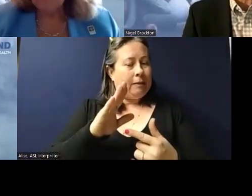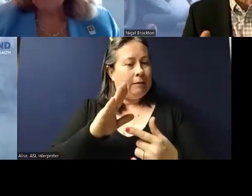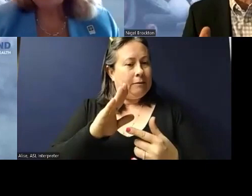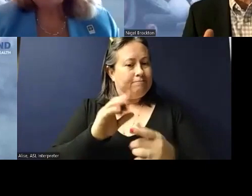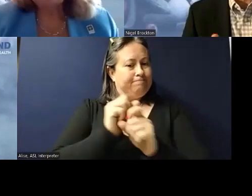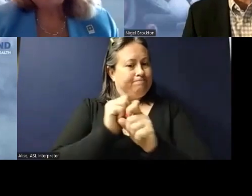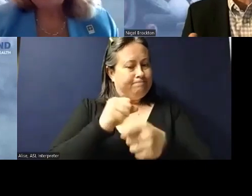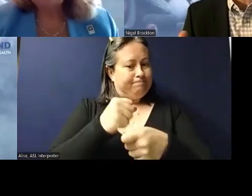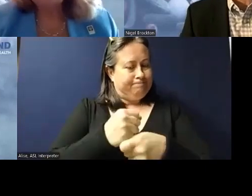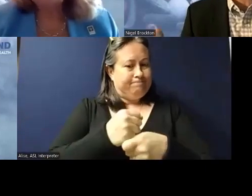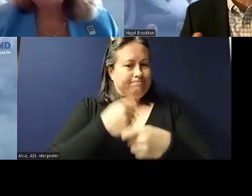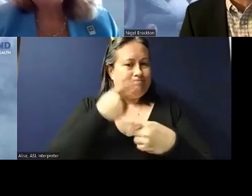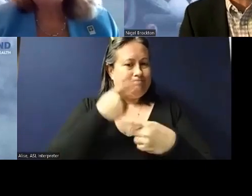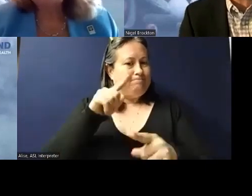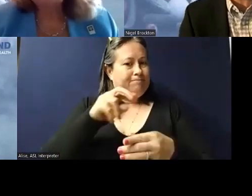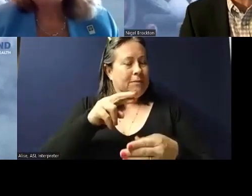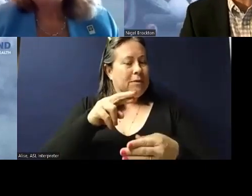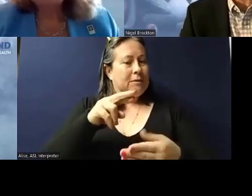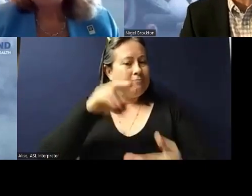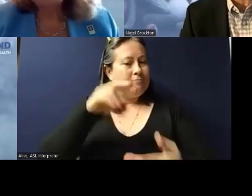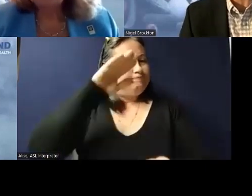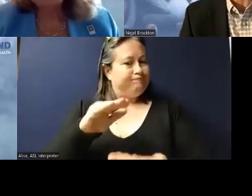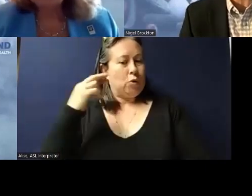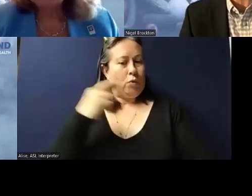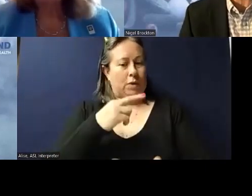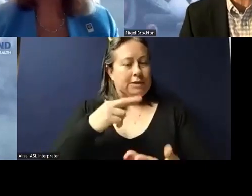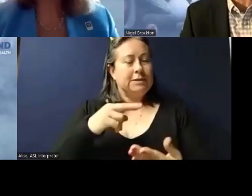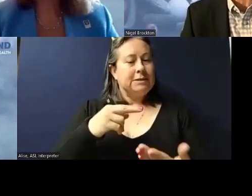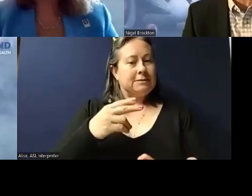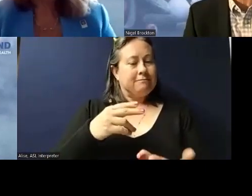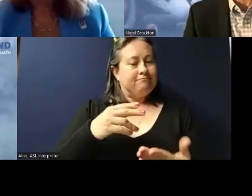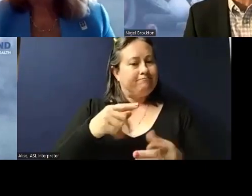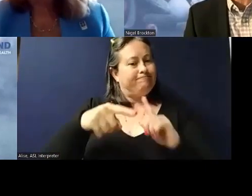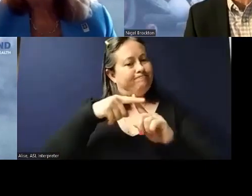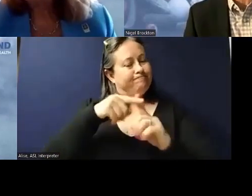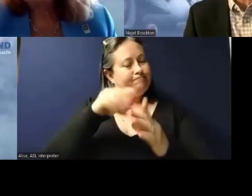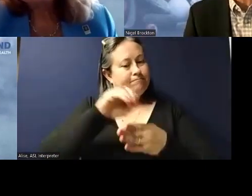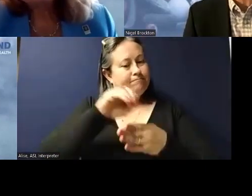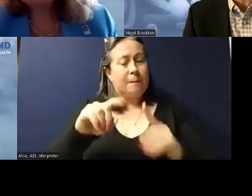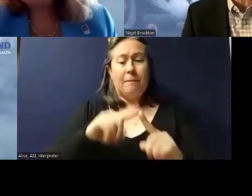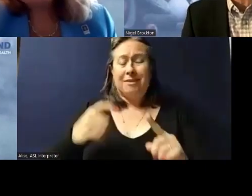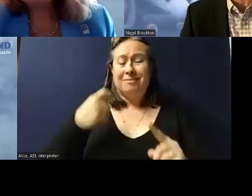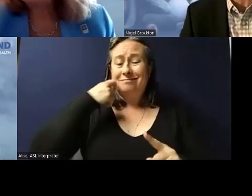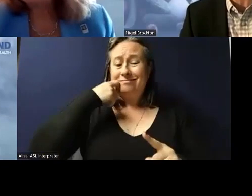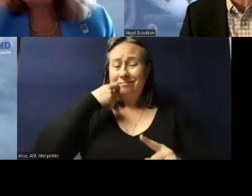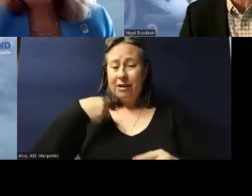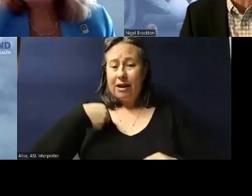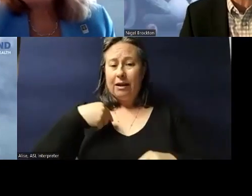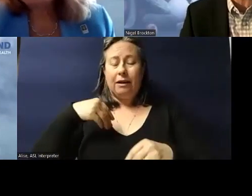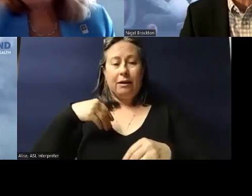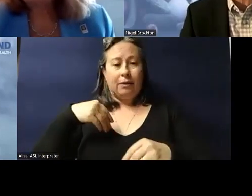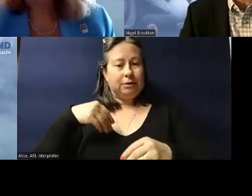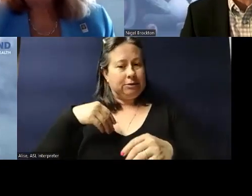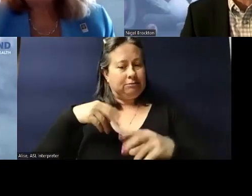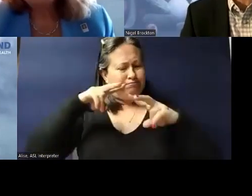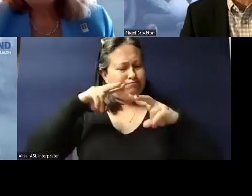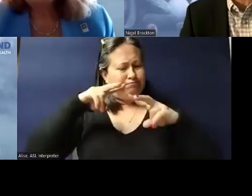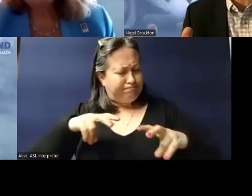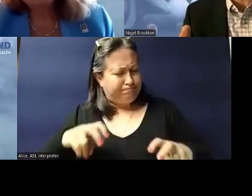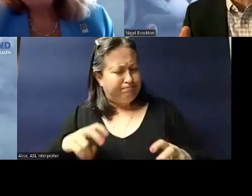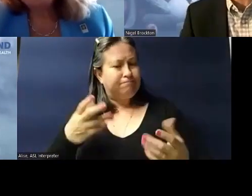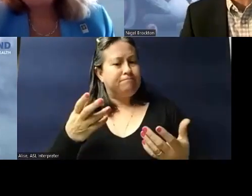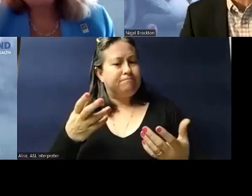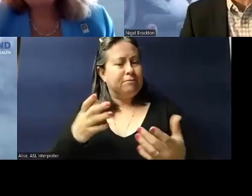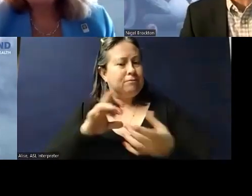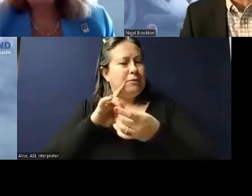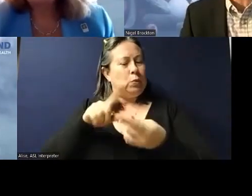outcomes. But I just spent 3 days last week assessing the evidence in colorectal cancer survivorship. And that is